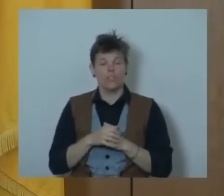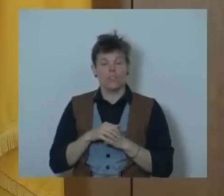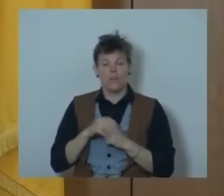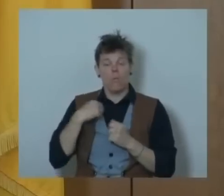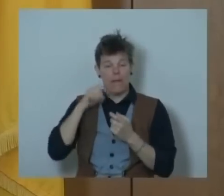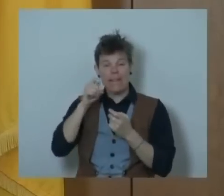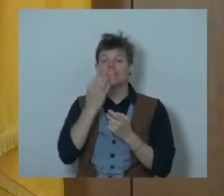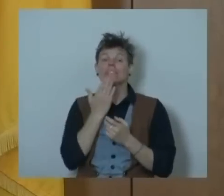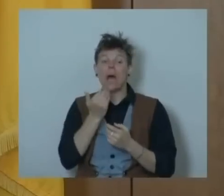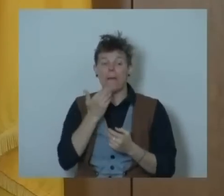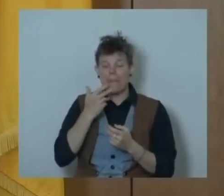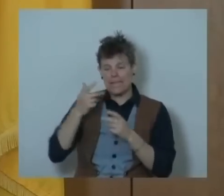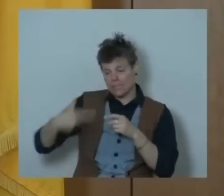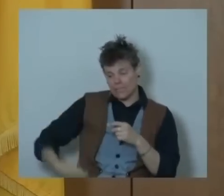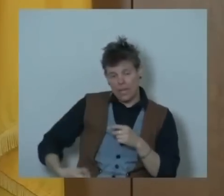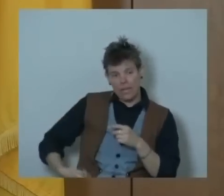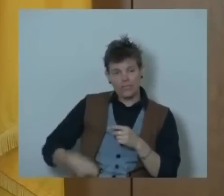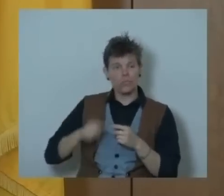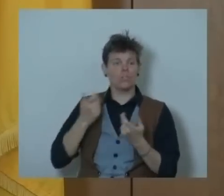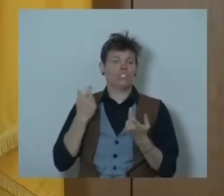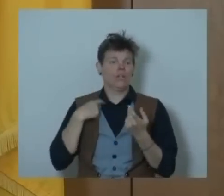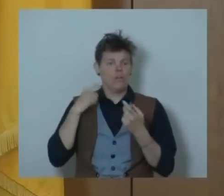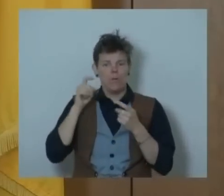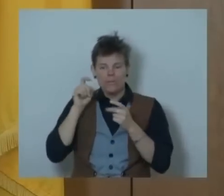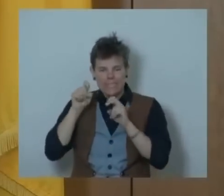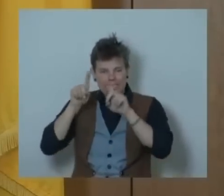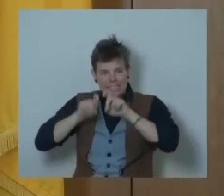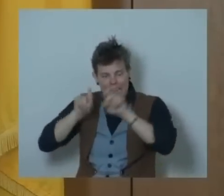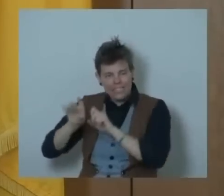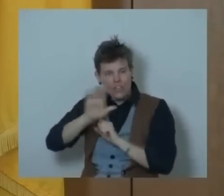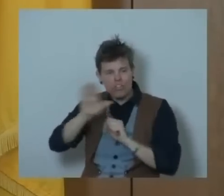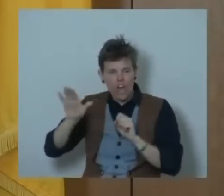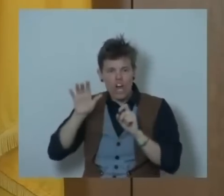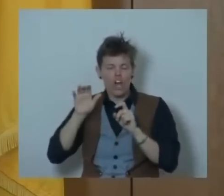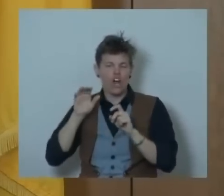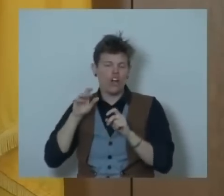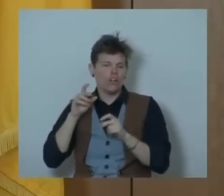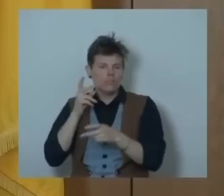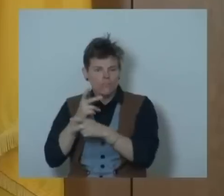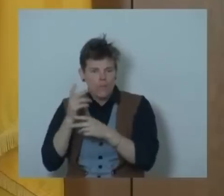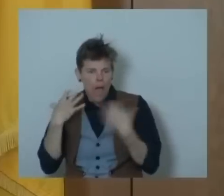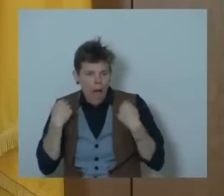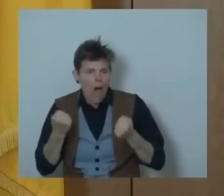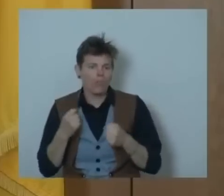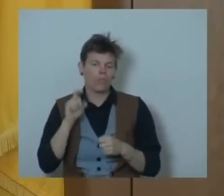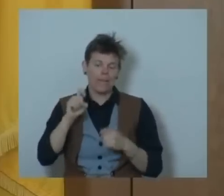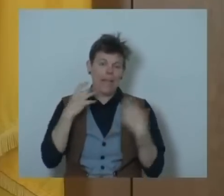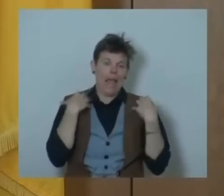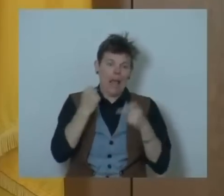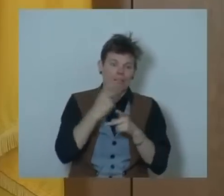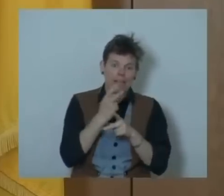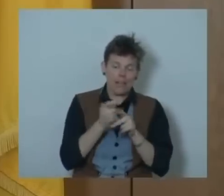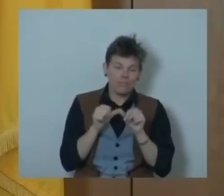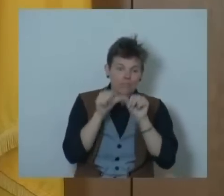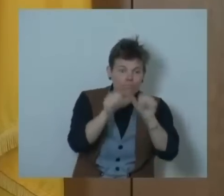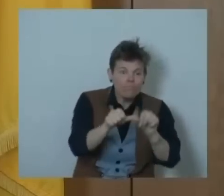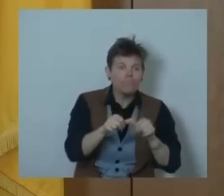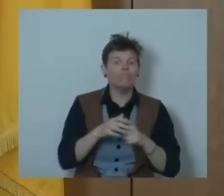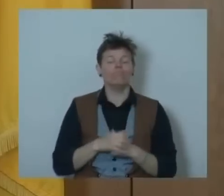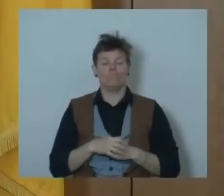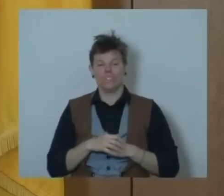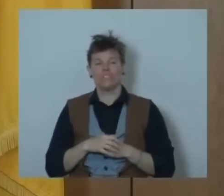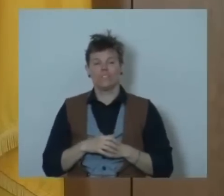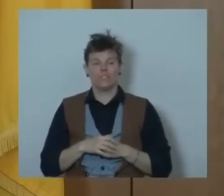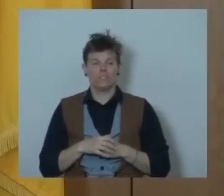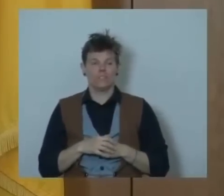day by laboratories and healthcare providers statewide. That has to stay and will. It's really dependent